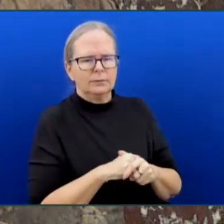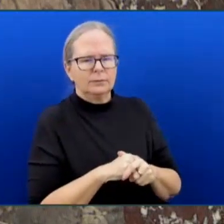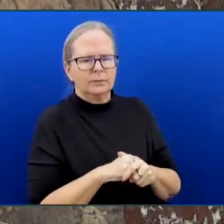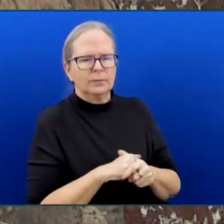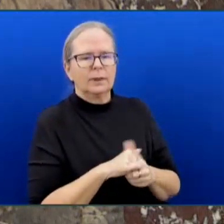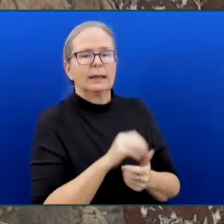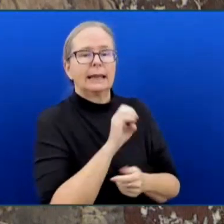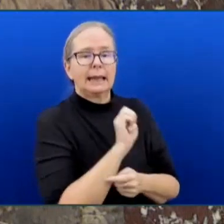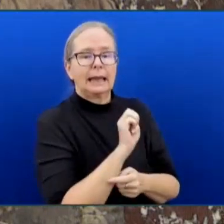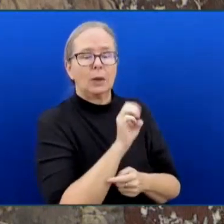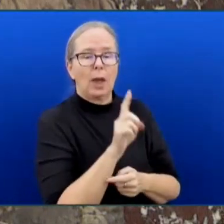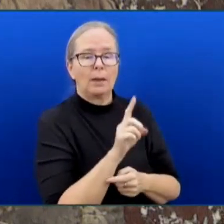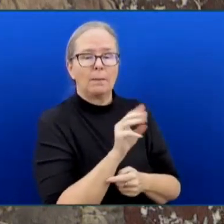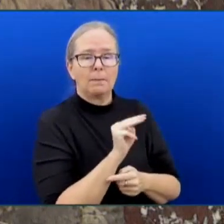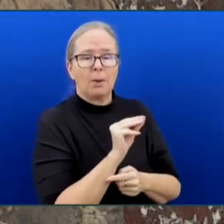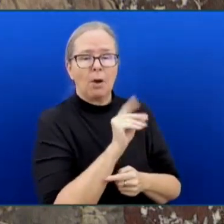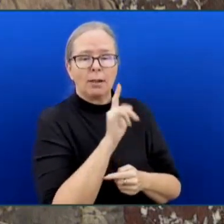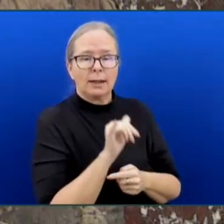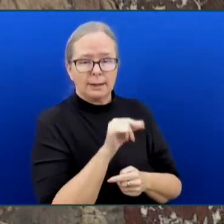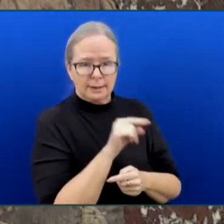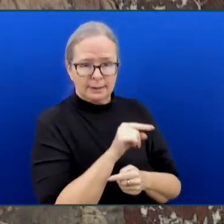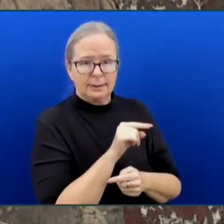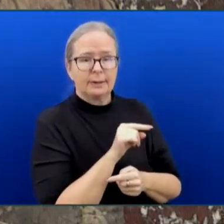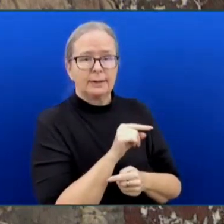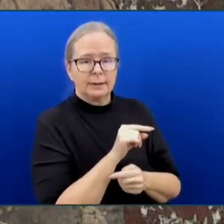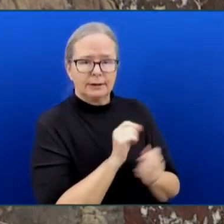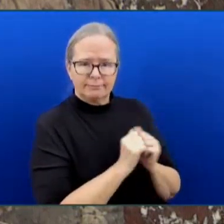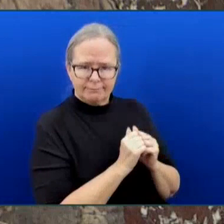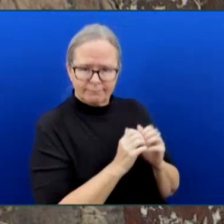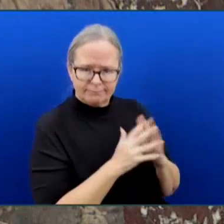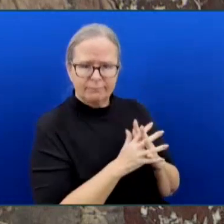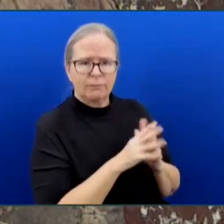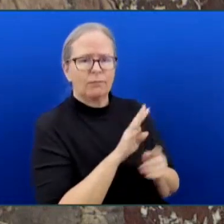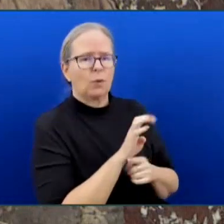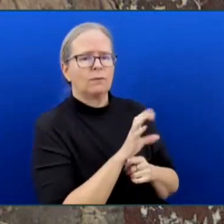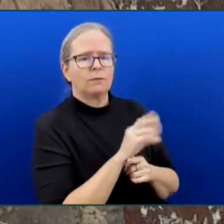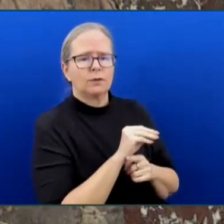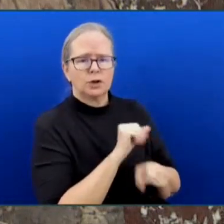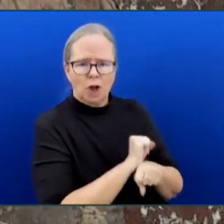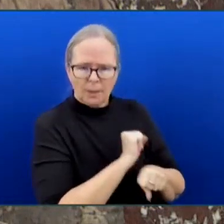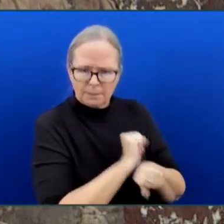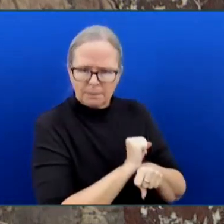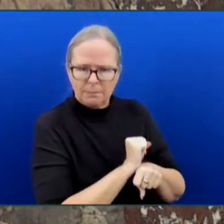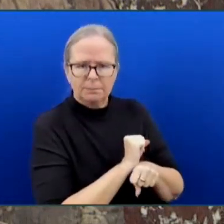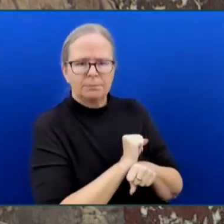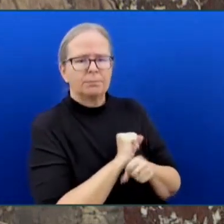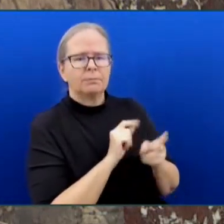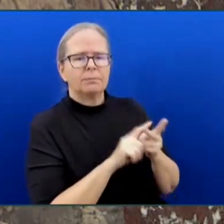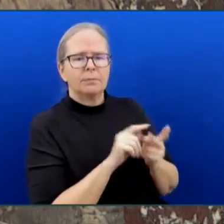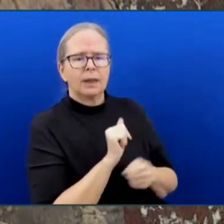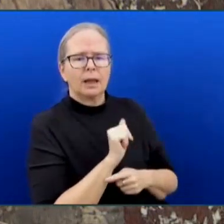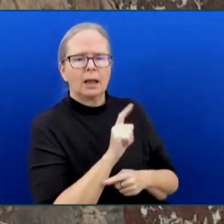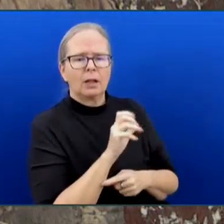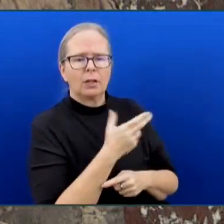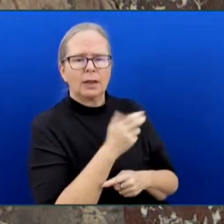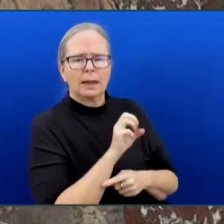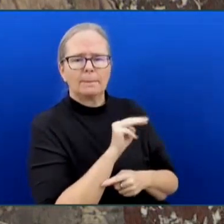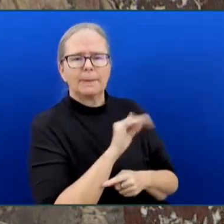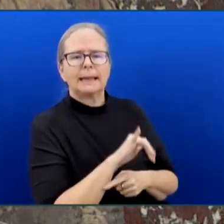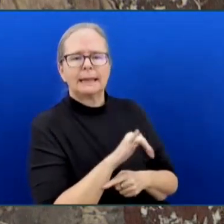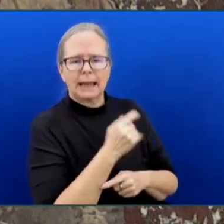2023, U.S. company Alchemy X invested $201 million in expanding visual effects operations in Vancouver.